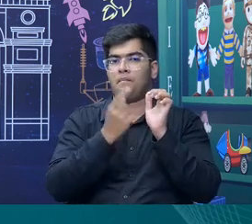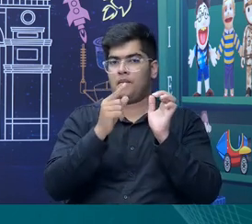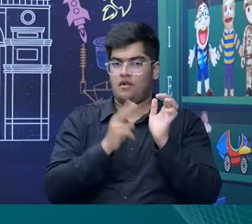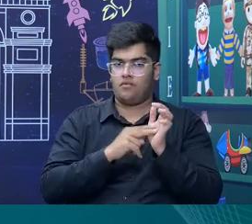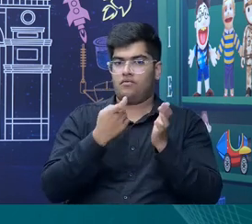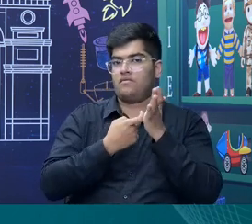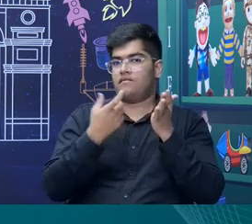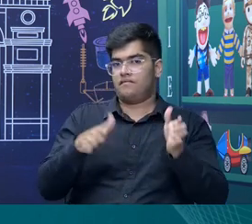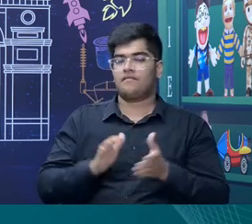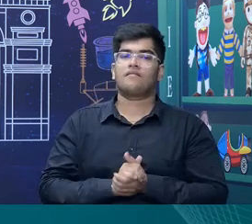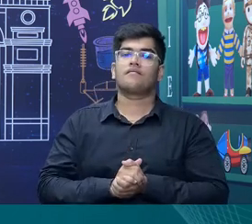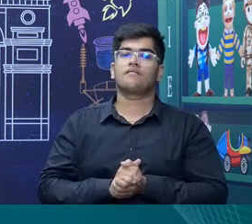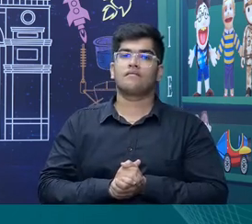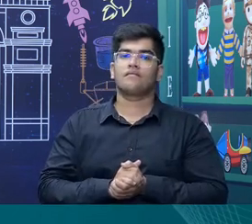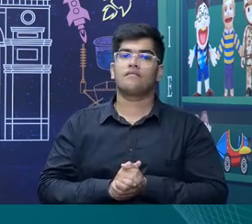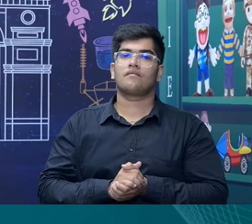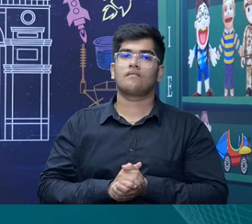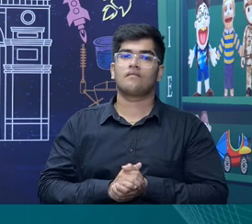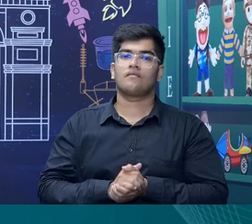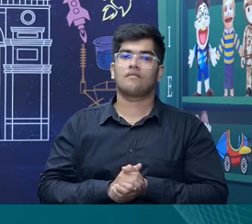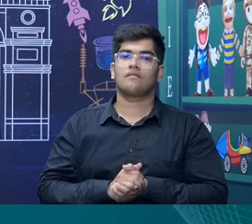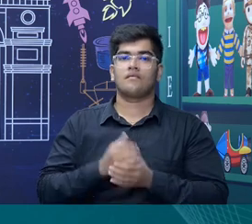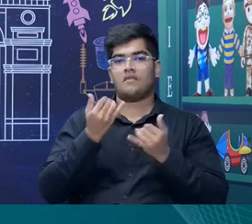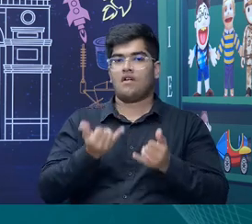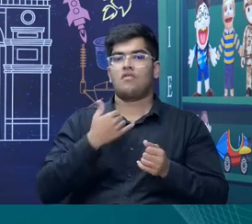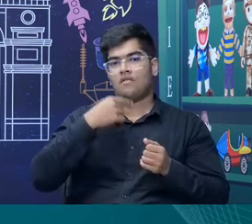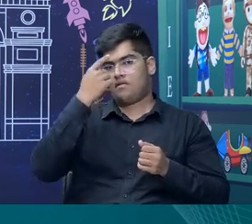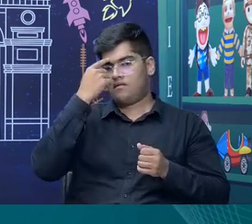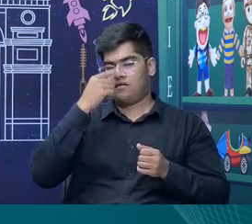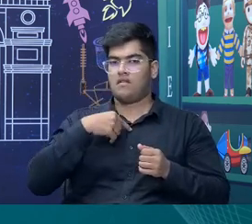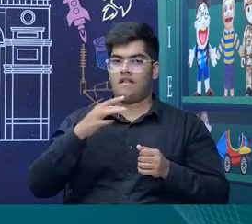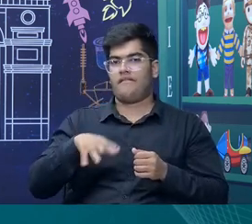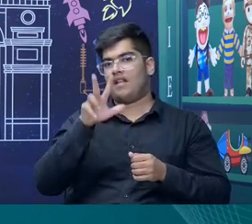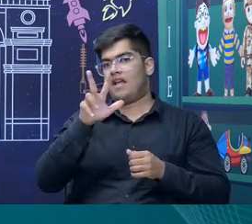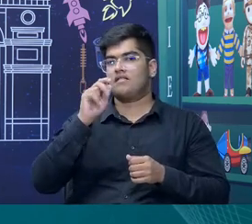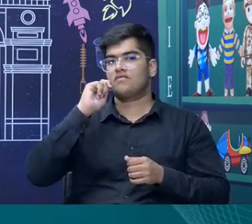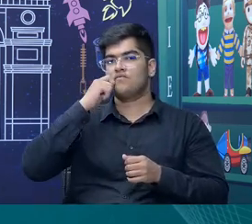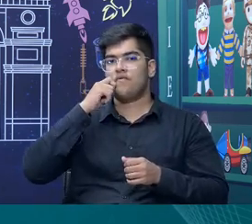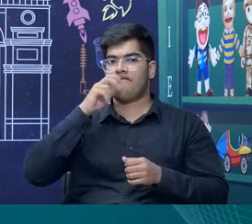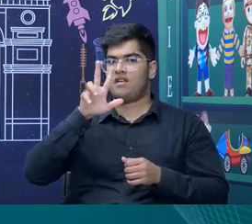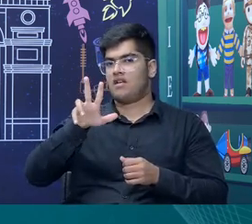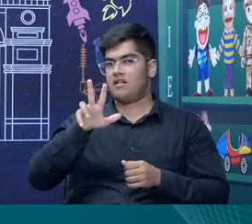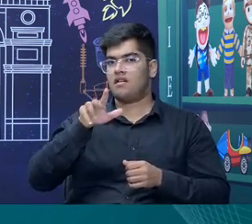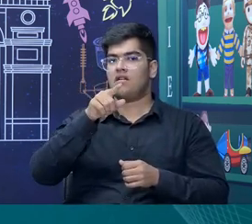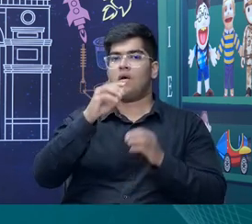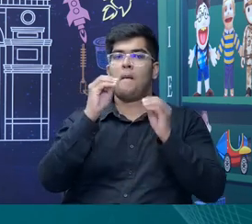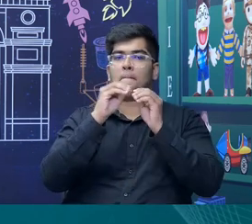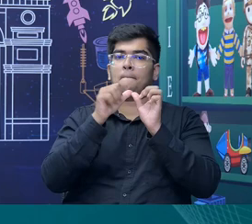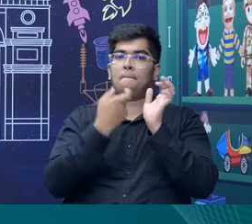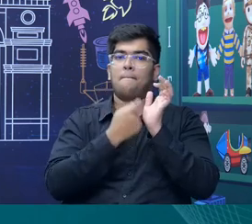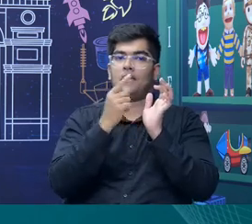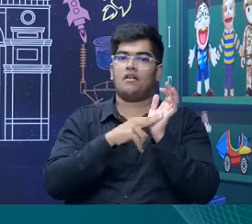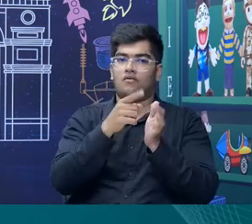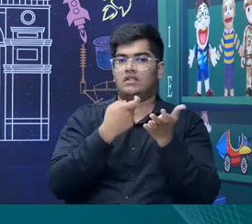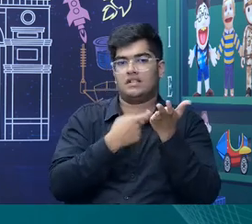we are having eight toffees now leave this now since Varun is retiring